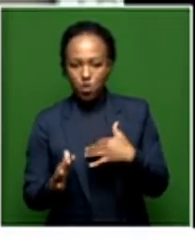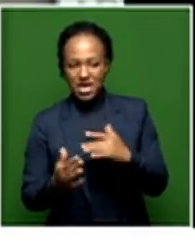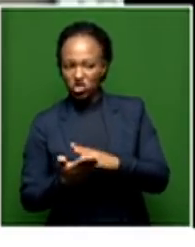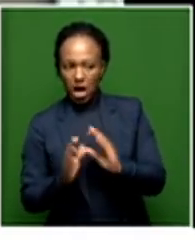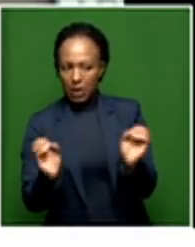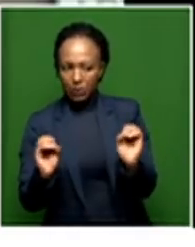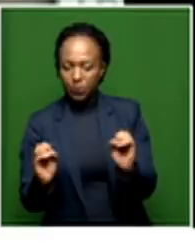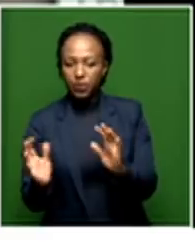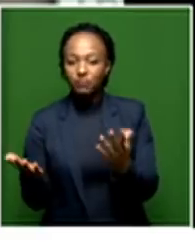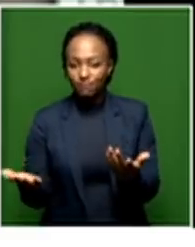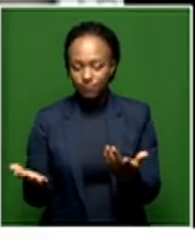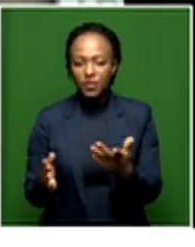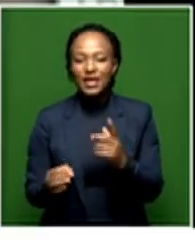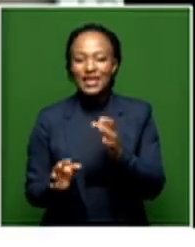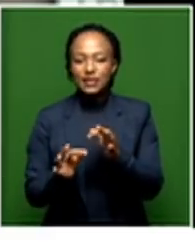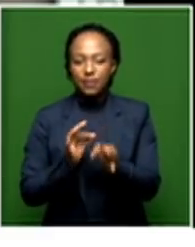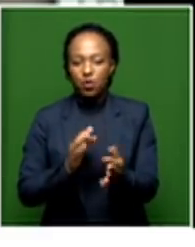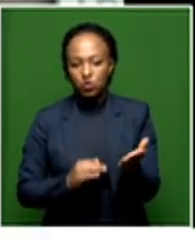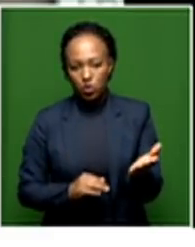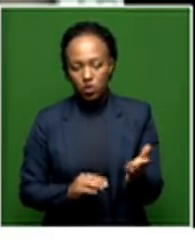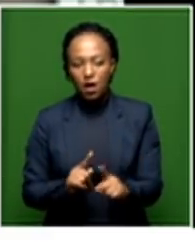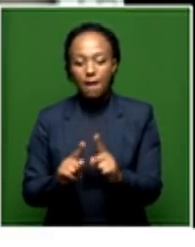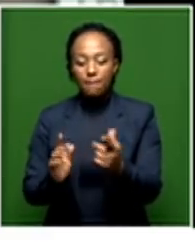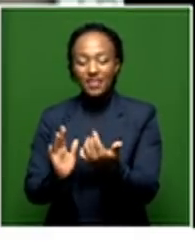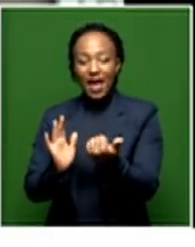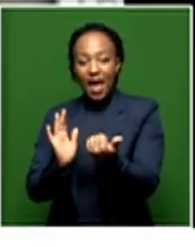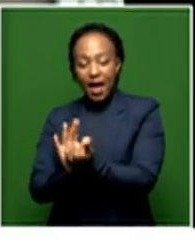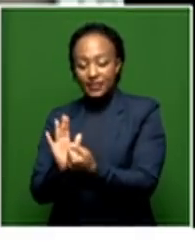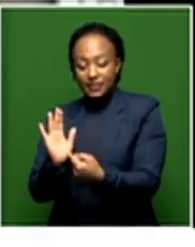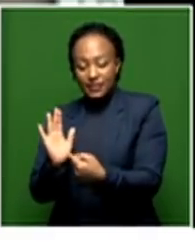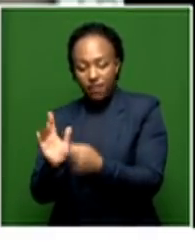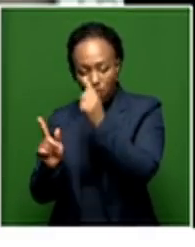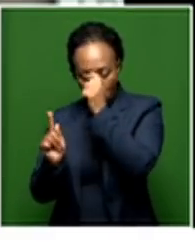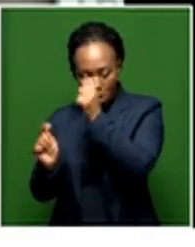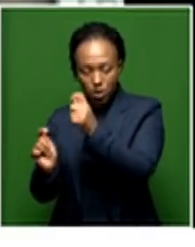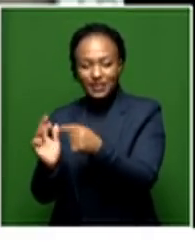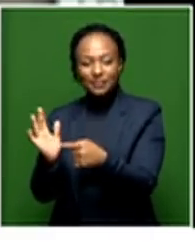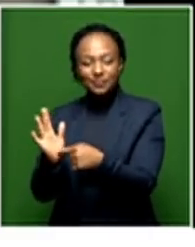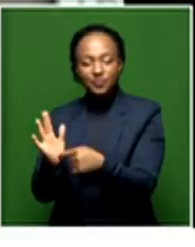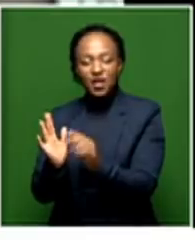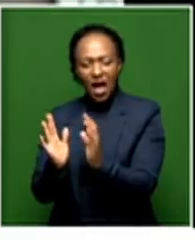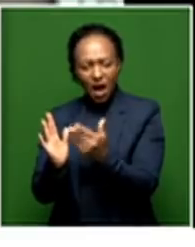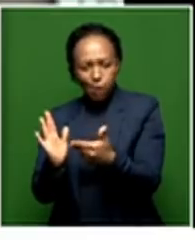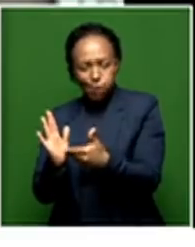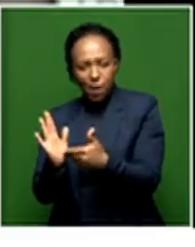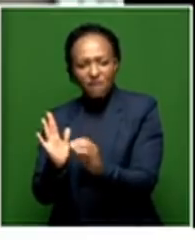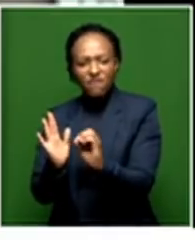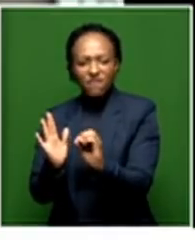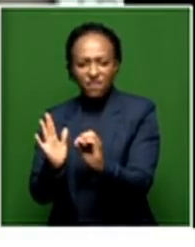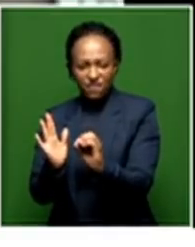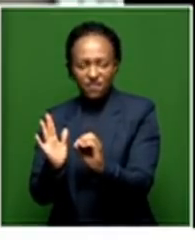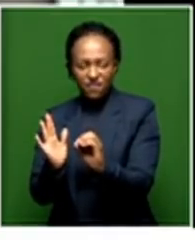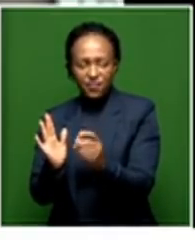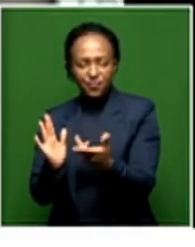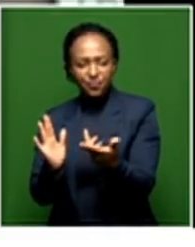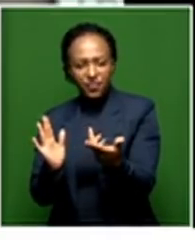the simplest way. But then the Recognition Act also has a gap wherein, because